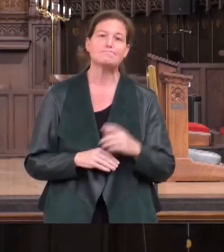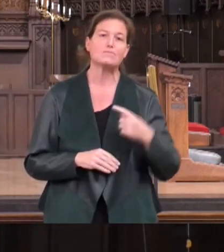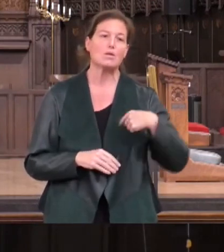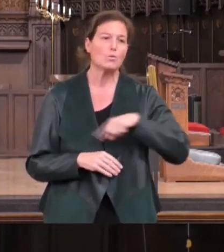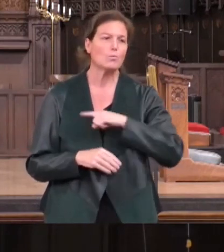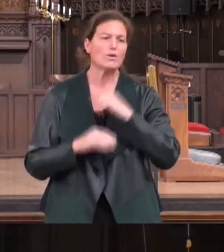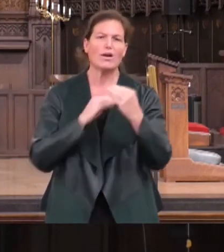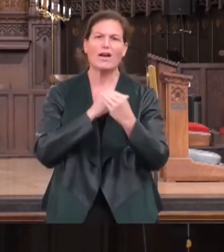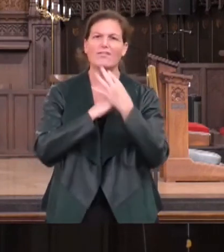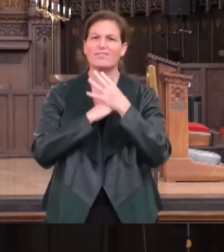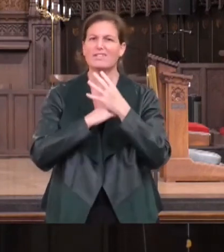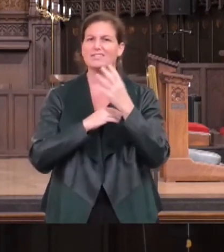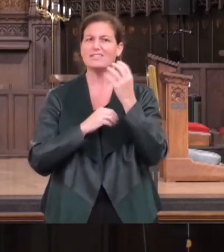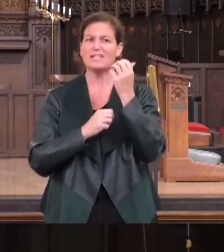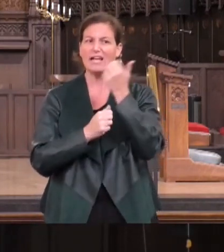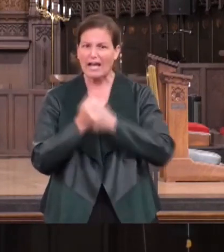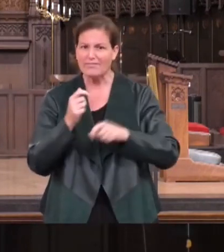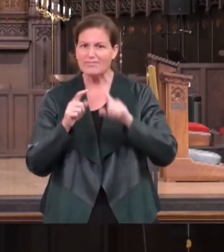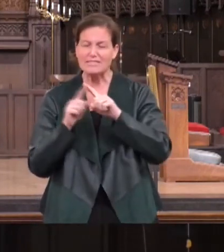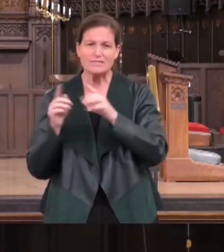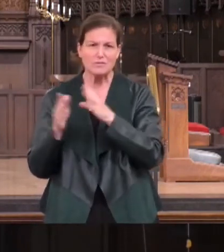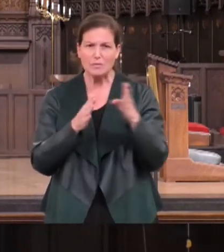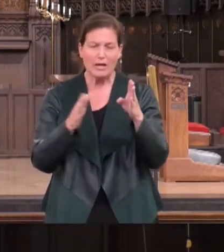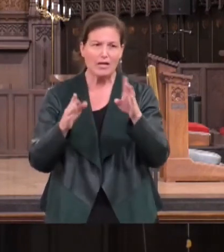way, but not crushed.